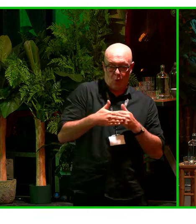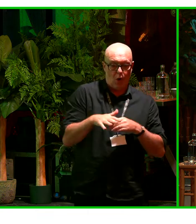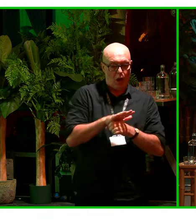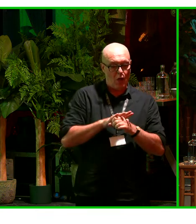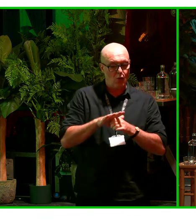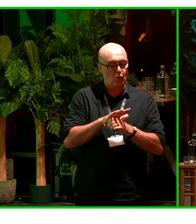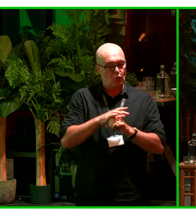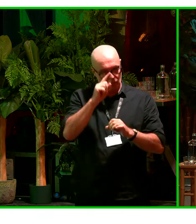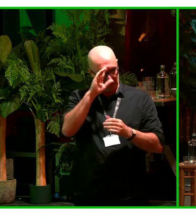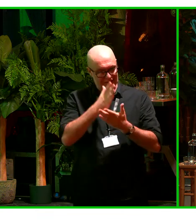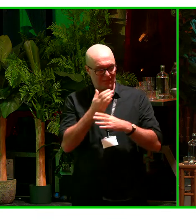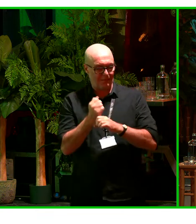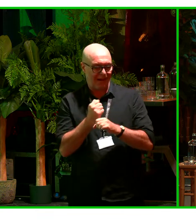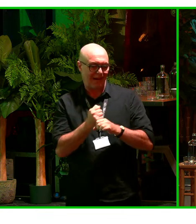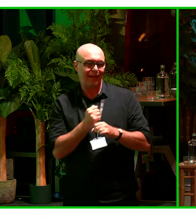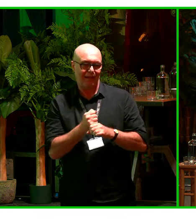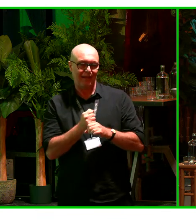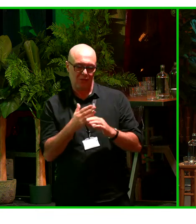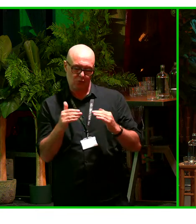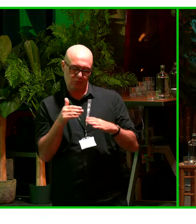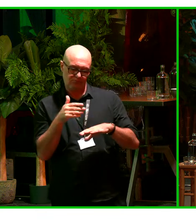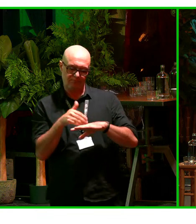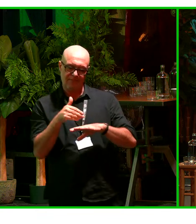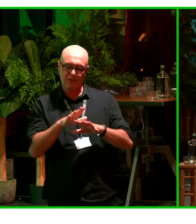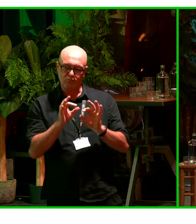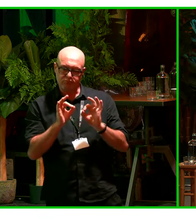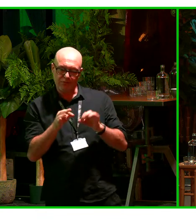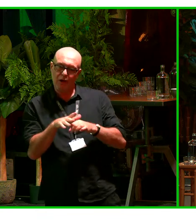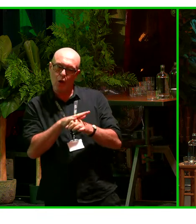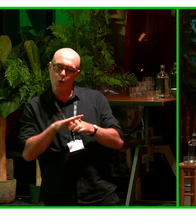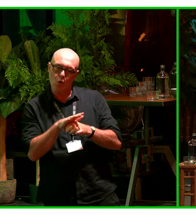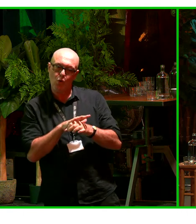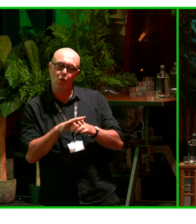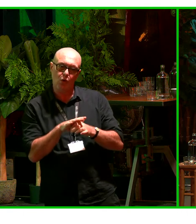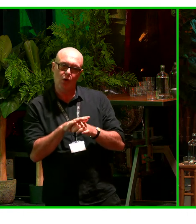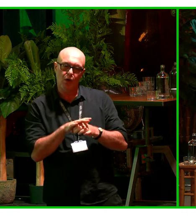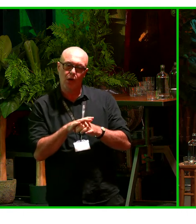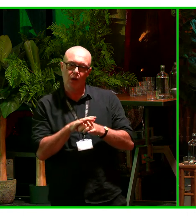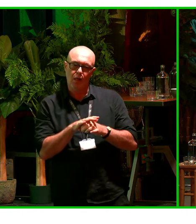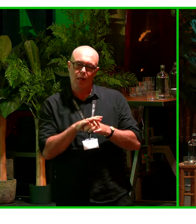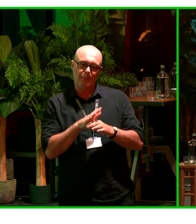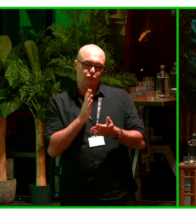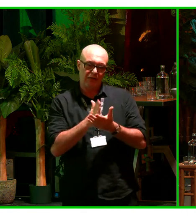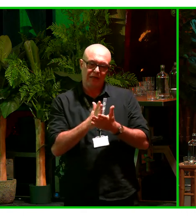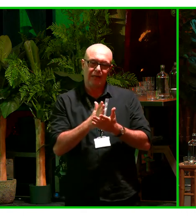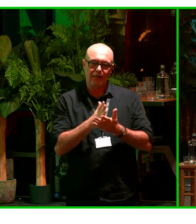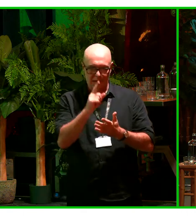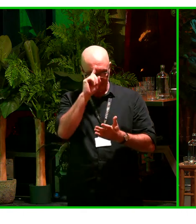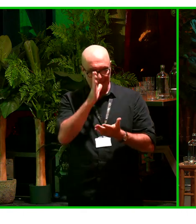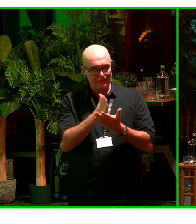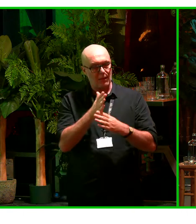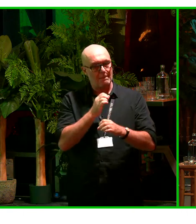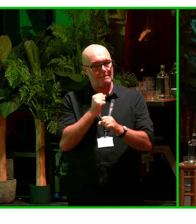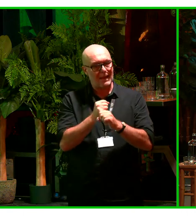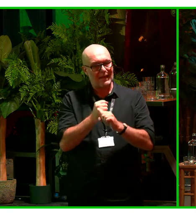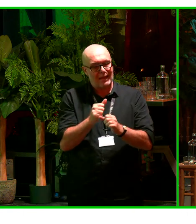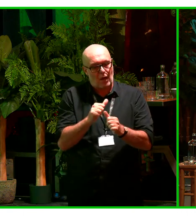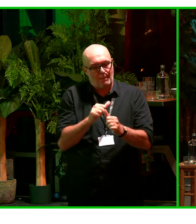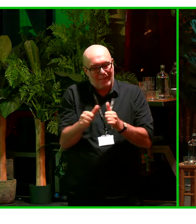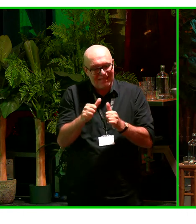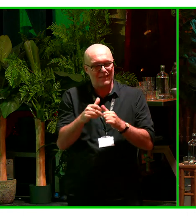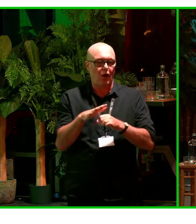making. We need to be able to implement smart energy networks and make those decisions at a local level. We need to really push for